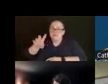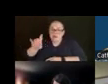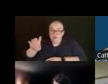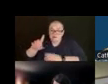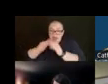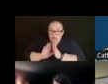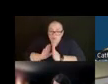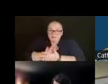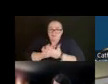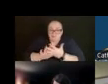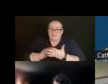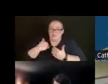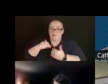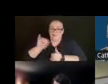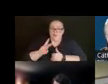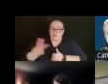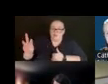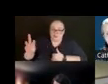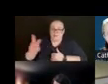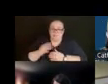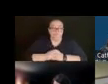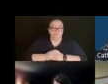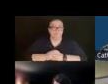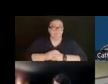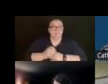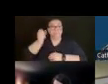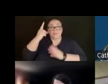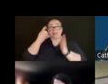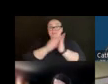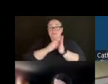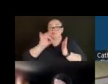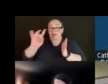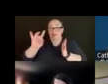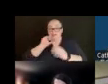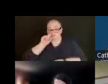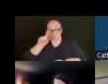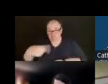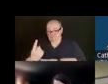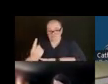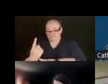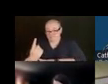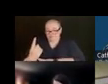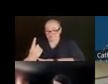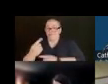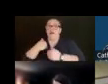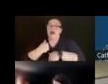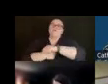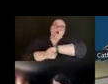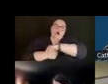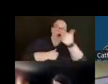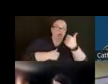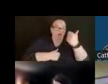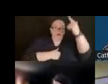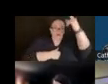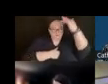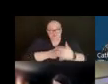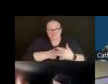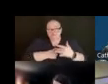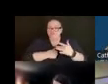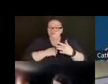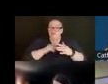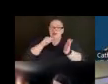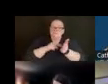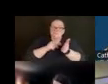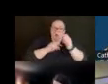As you can tell from that, Section 8 is not the only game in town. There are other affordable and subsidized housing options.